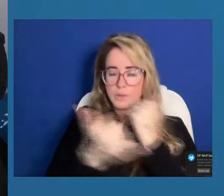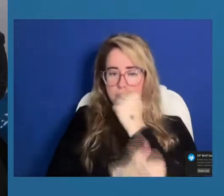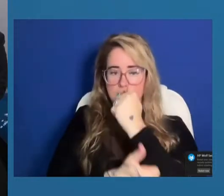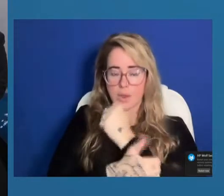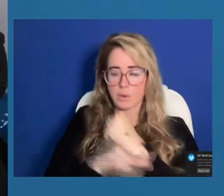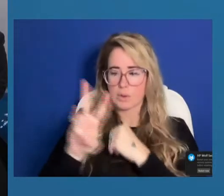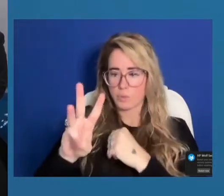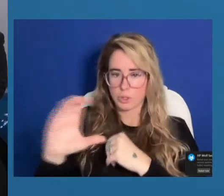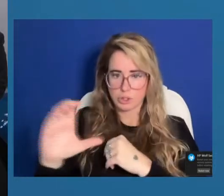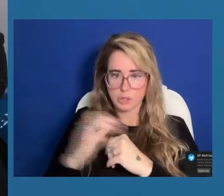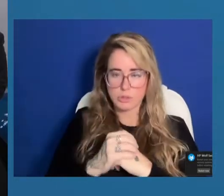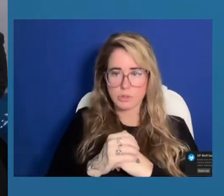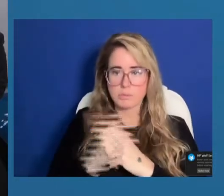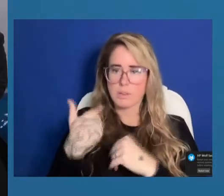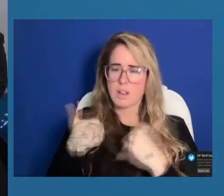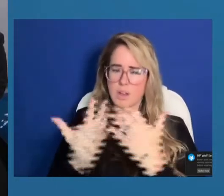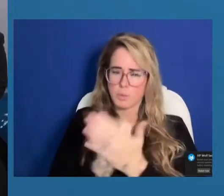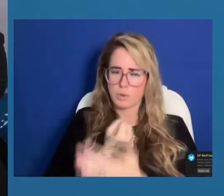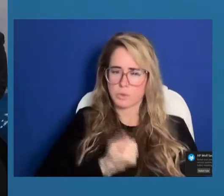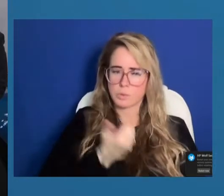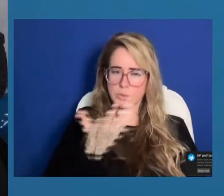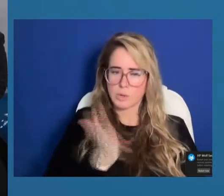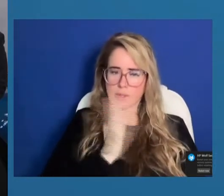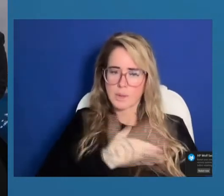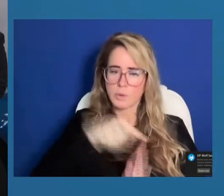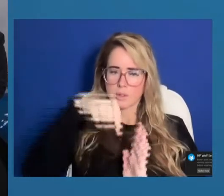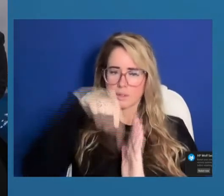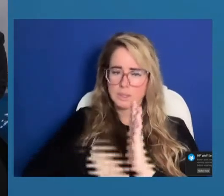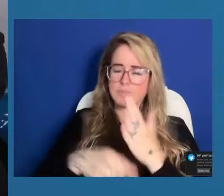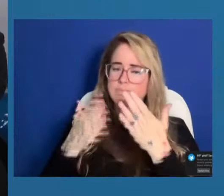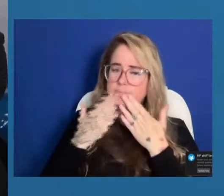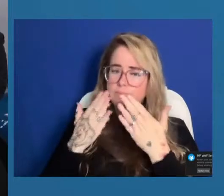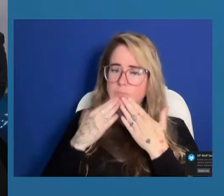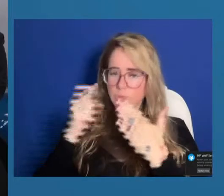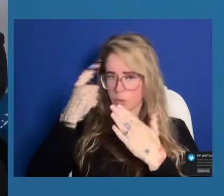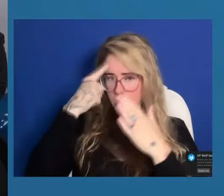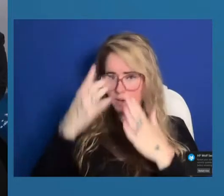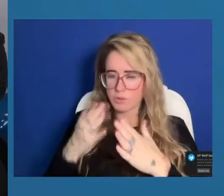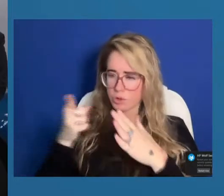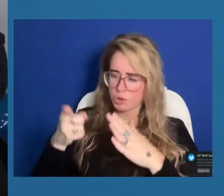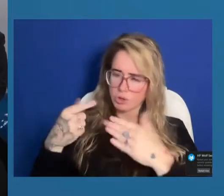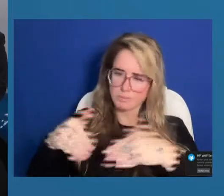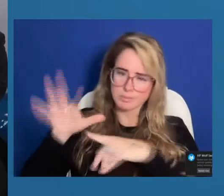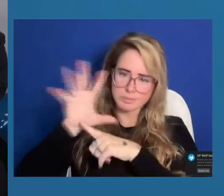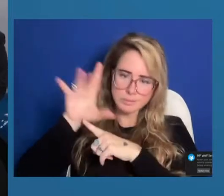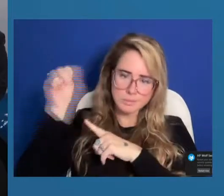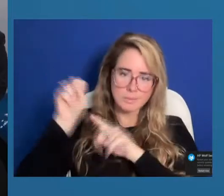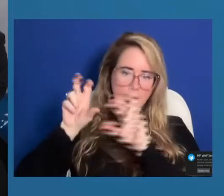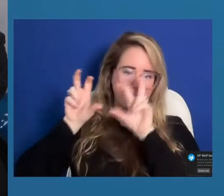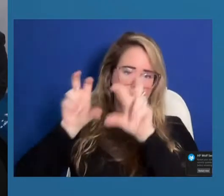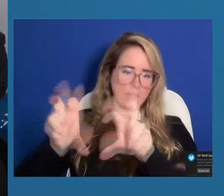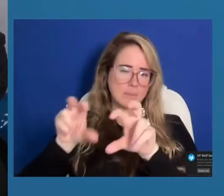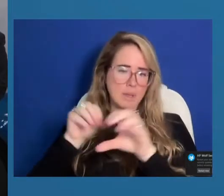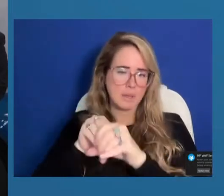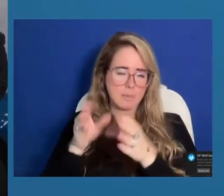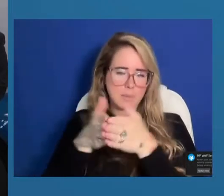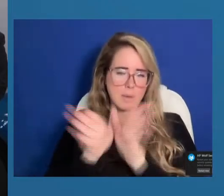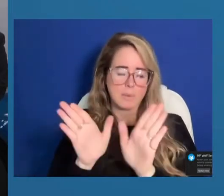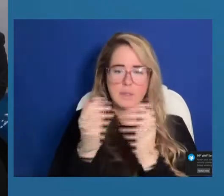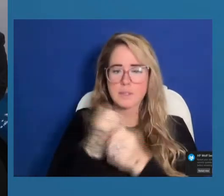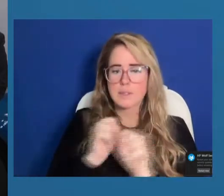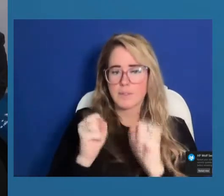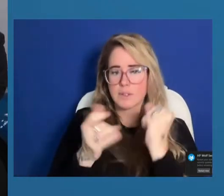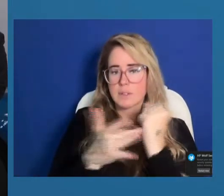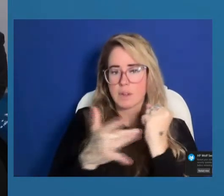Westchester, I want to express our deep gratitude to the Governor for her extraordinary investment in public safety